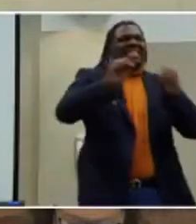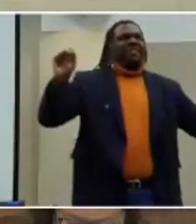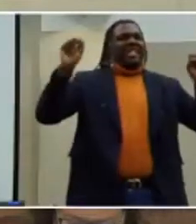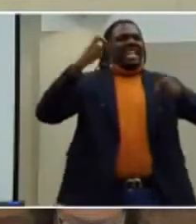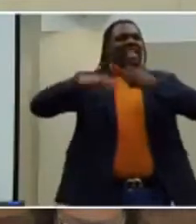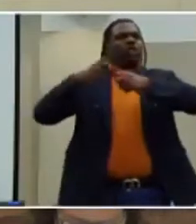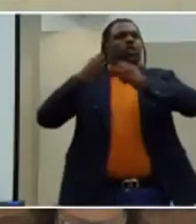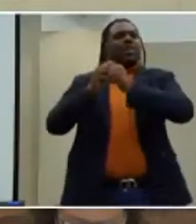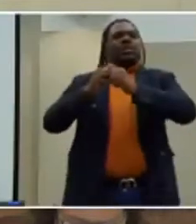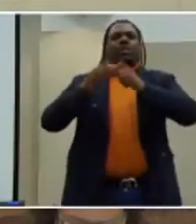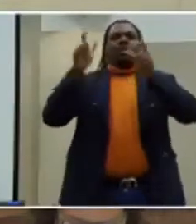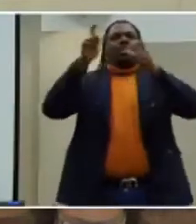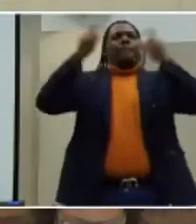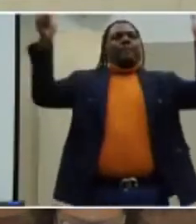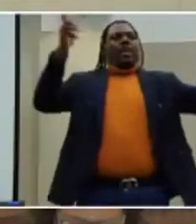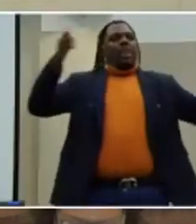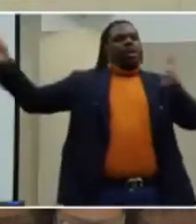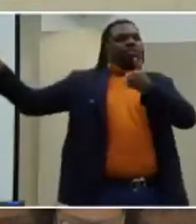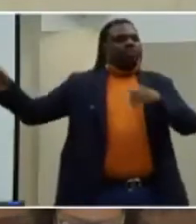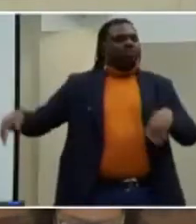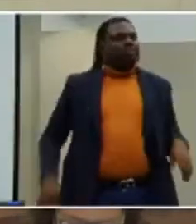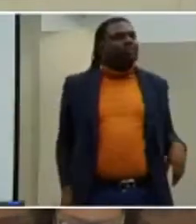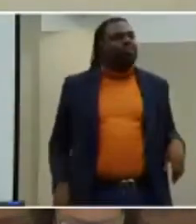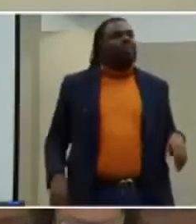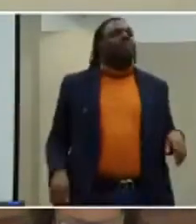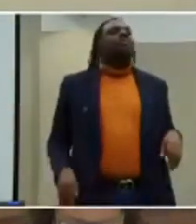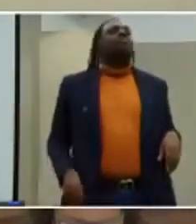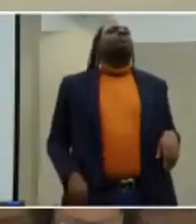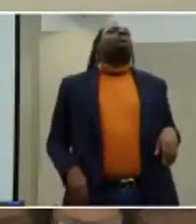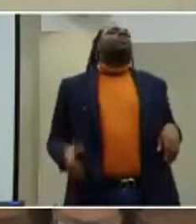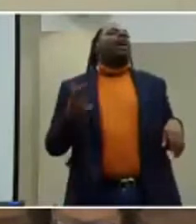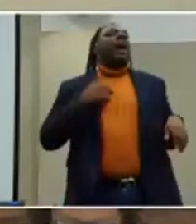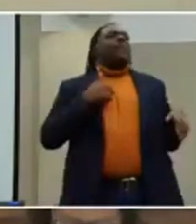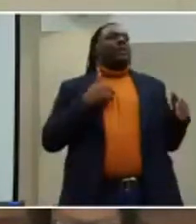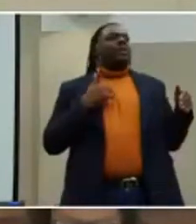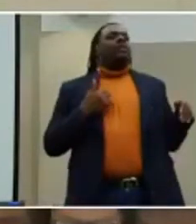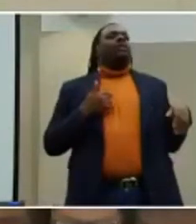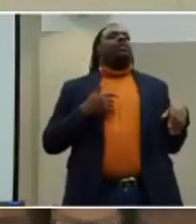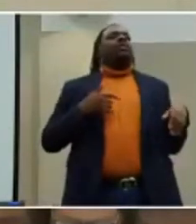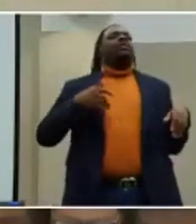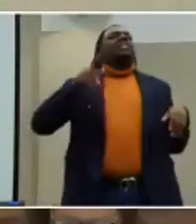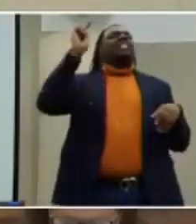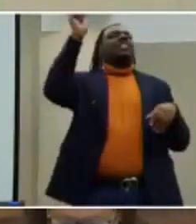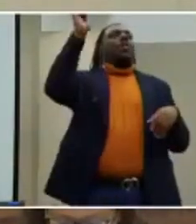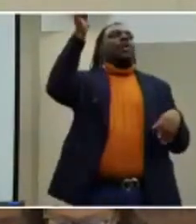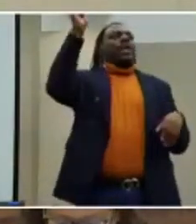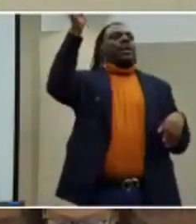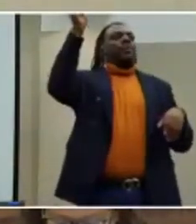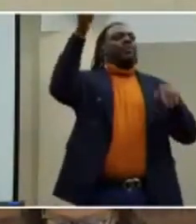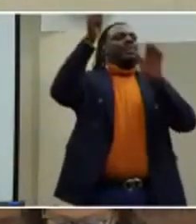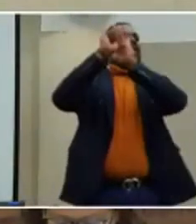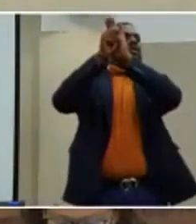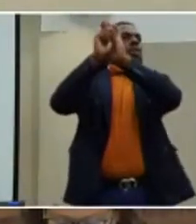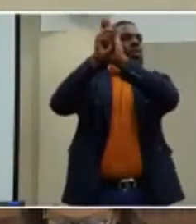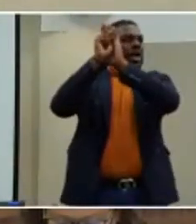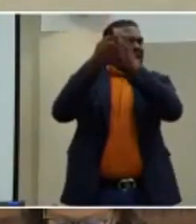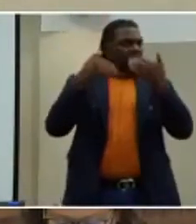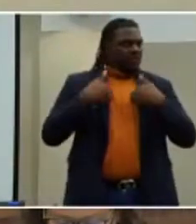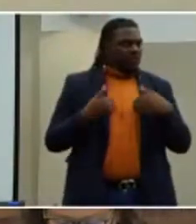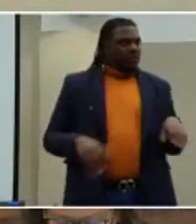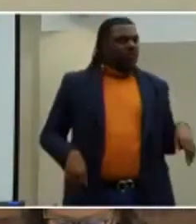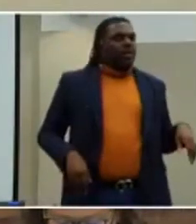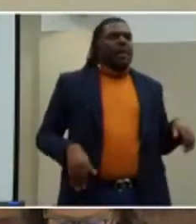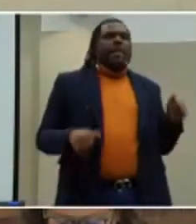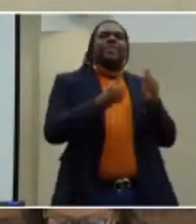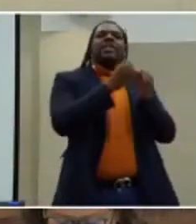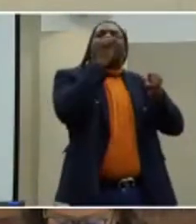master plan. I was here with written testimony to urge the